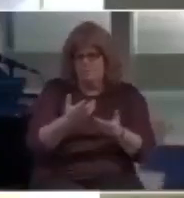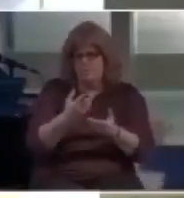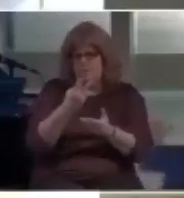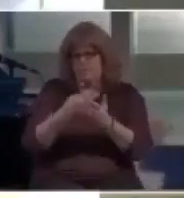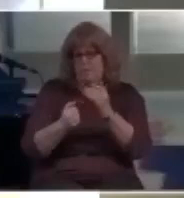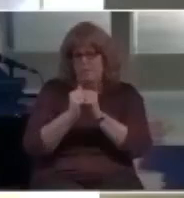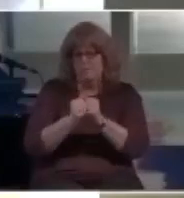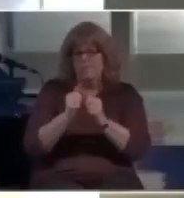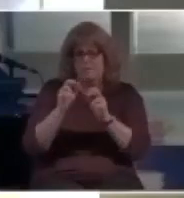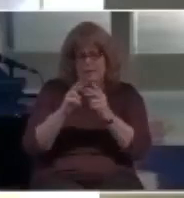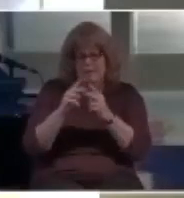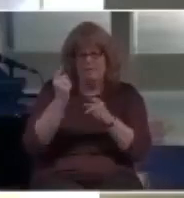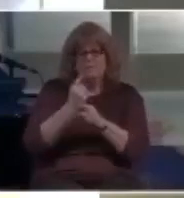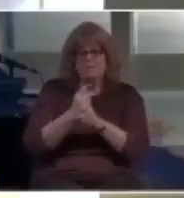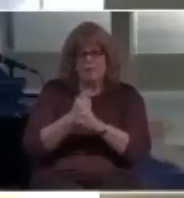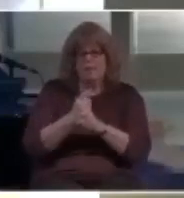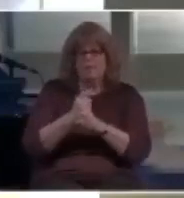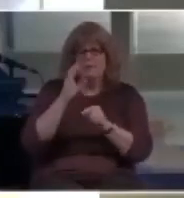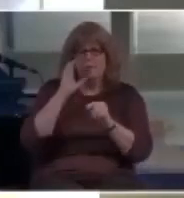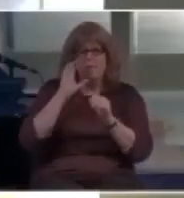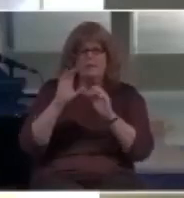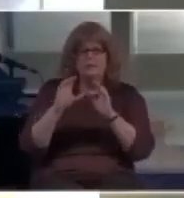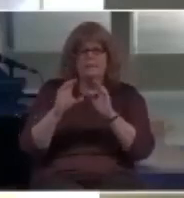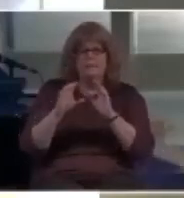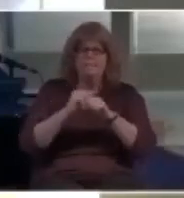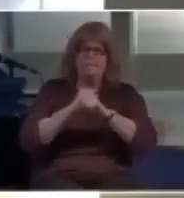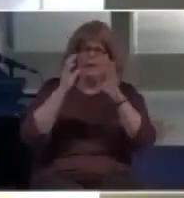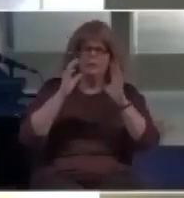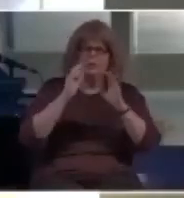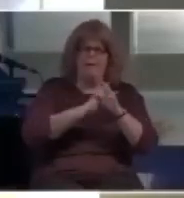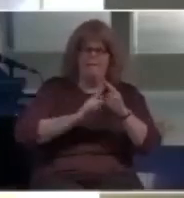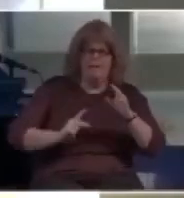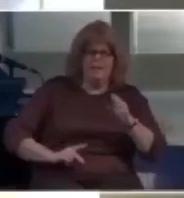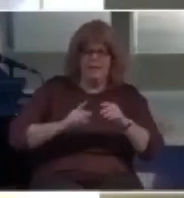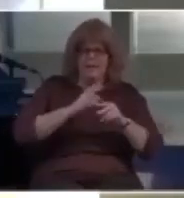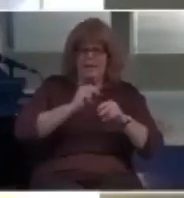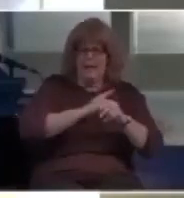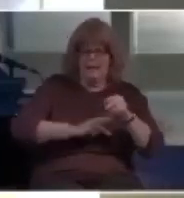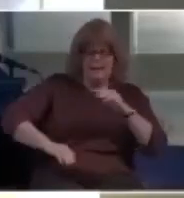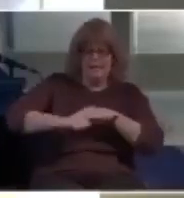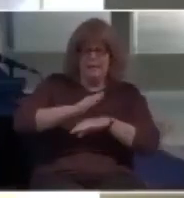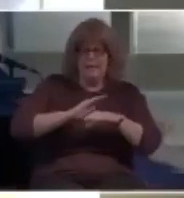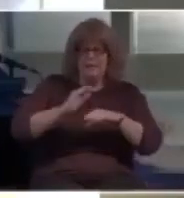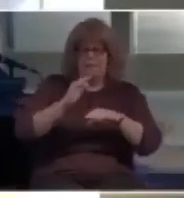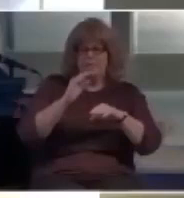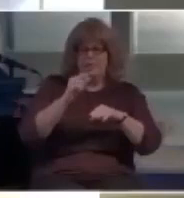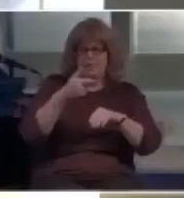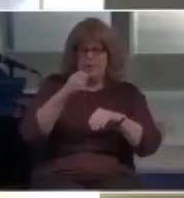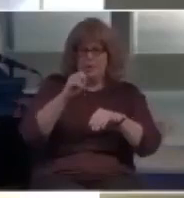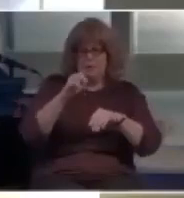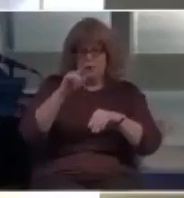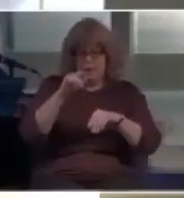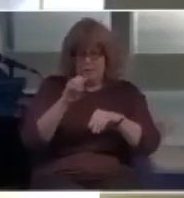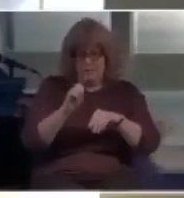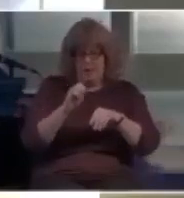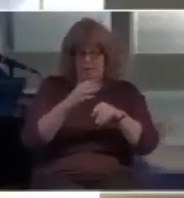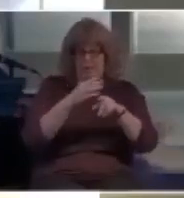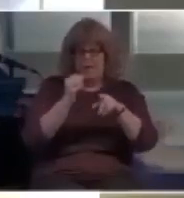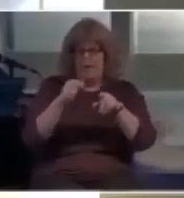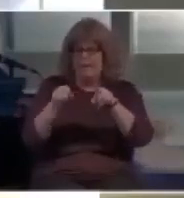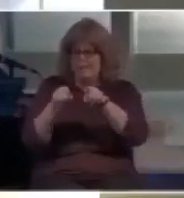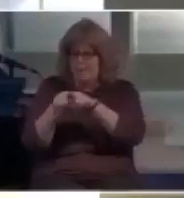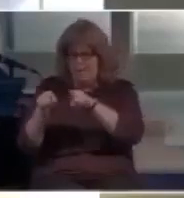together. And so we have a picture of a king and a kingdom that is Gentile in nature and